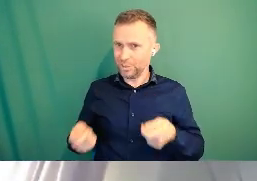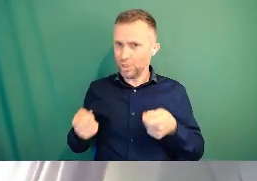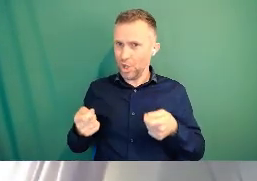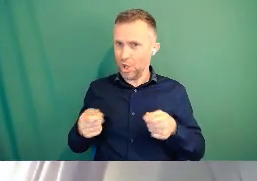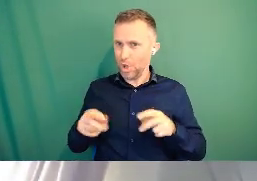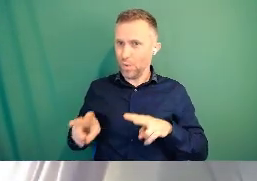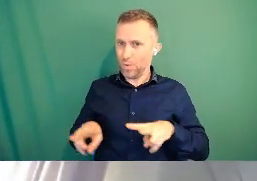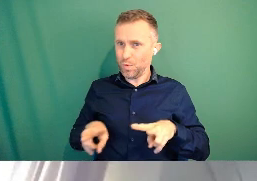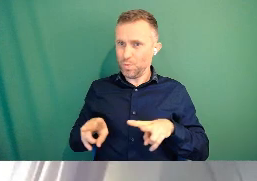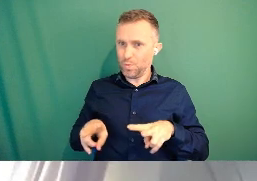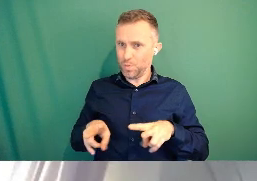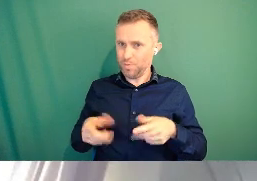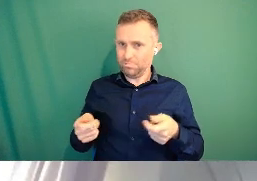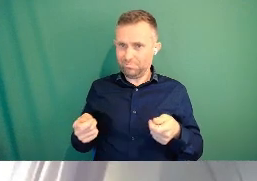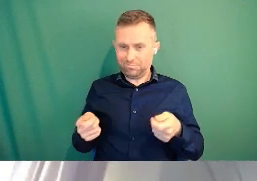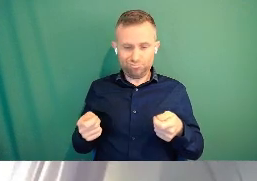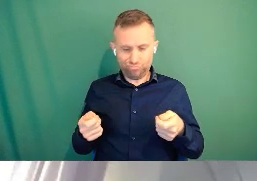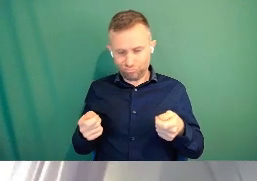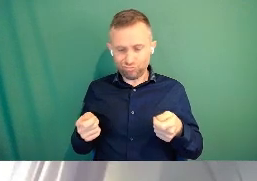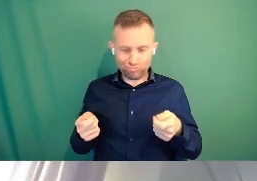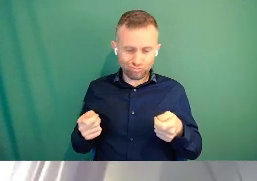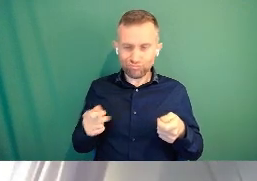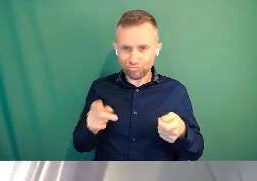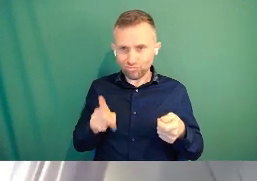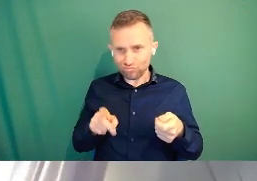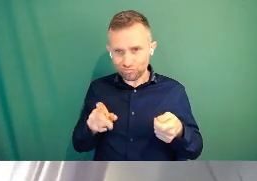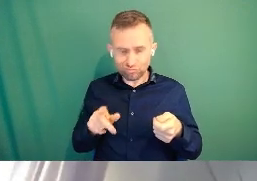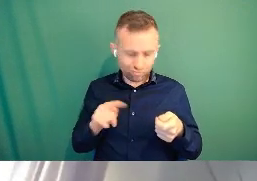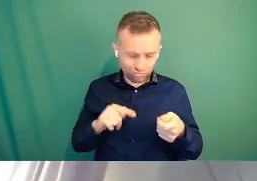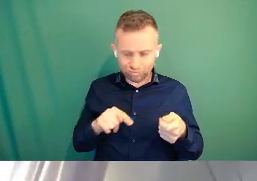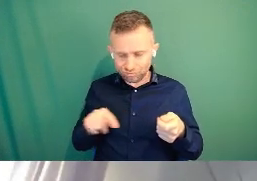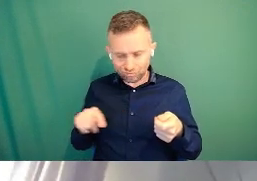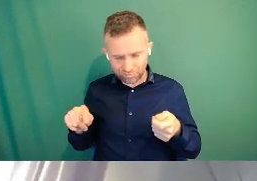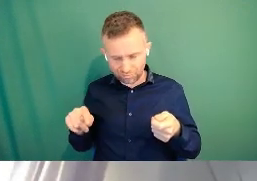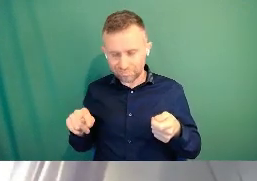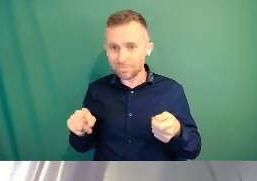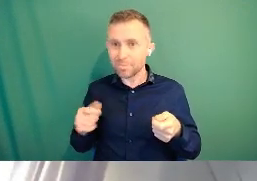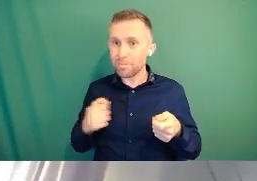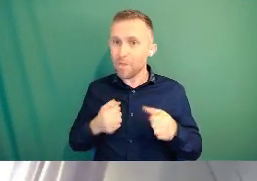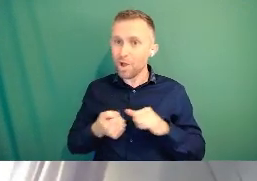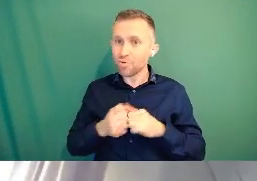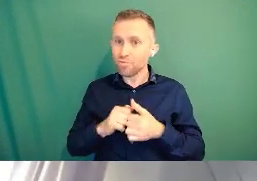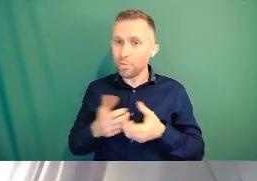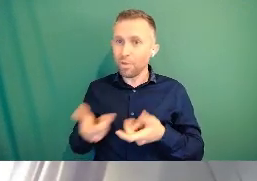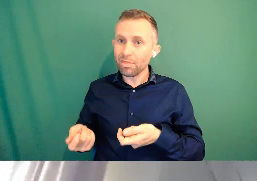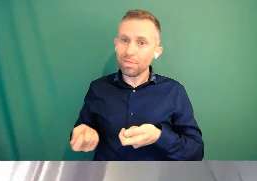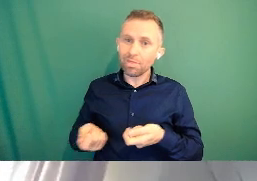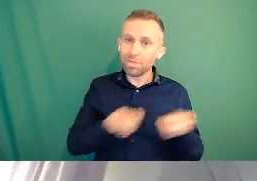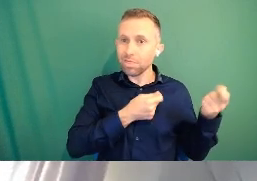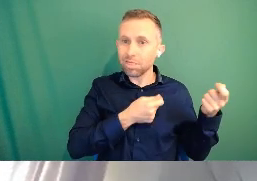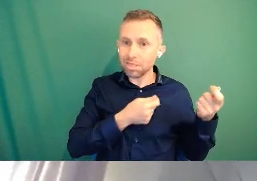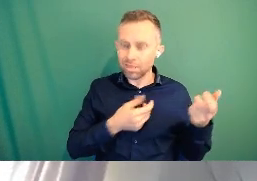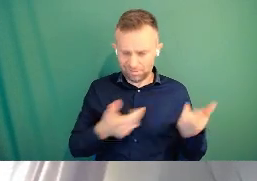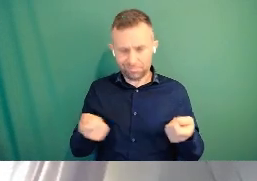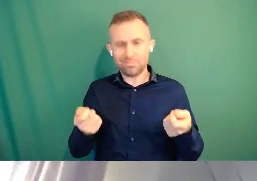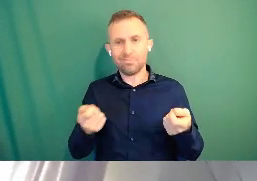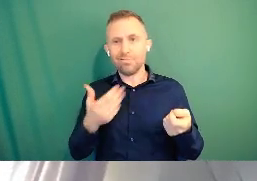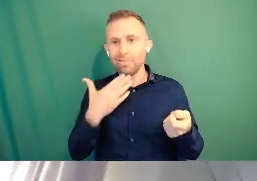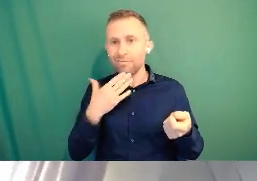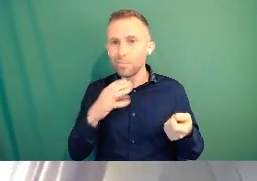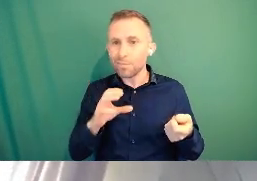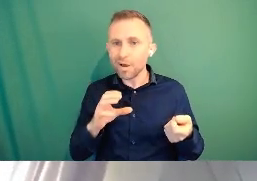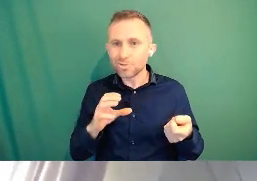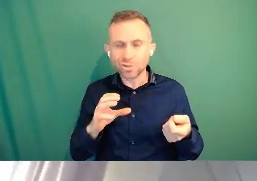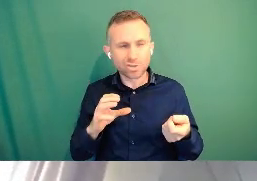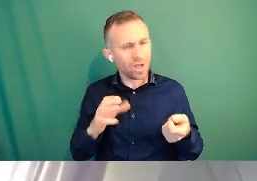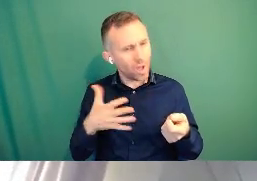the video because they found it a lot more interesting than going around by themselves. Okay. How